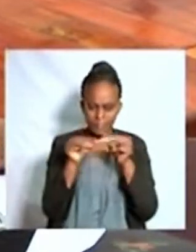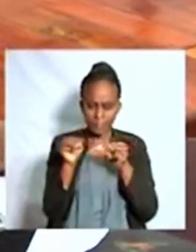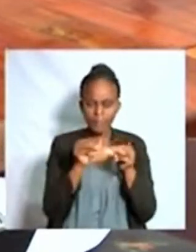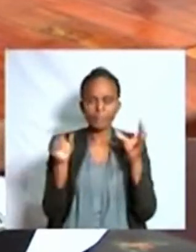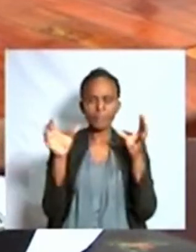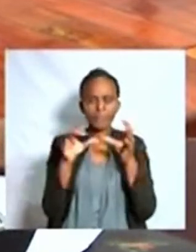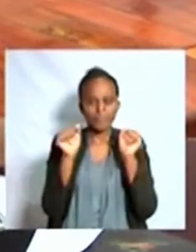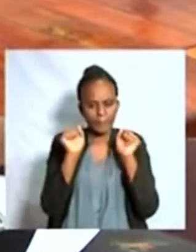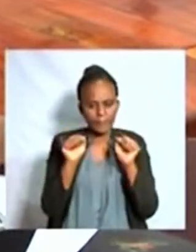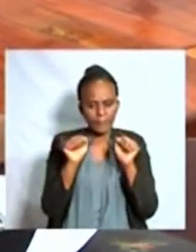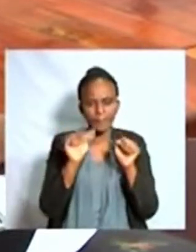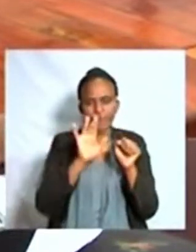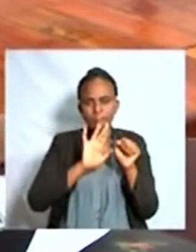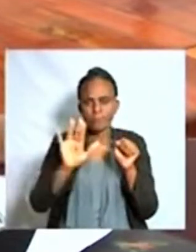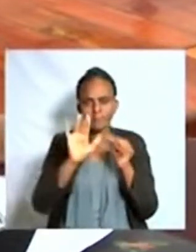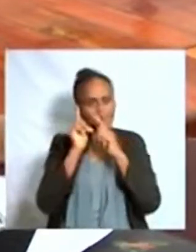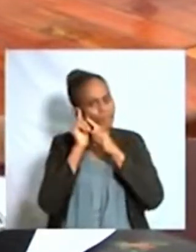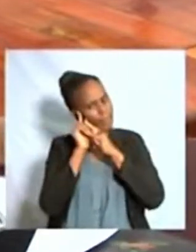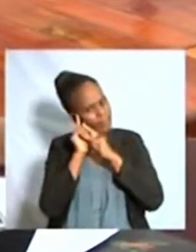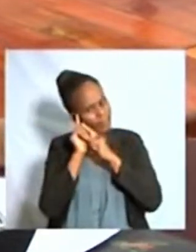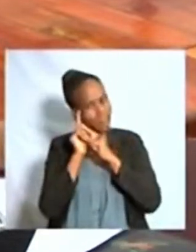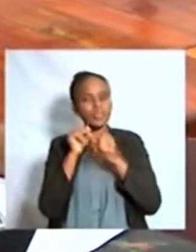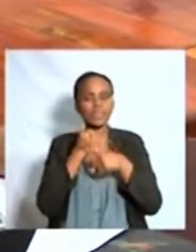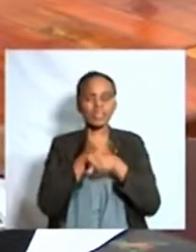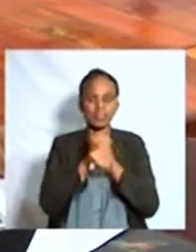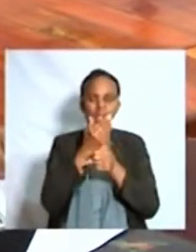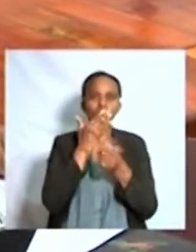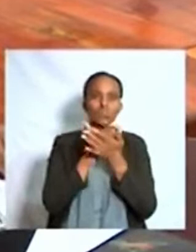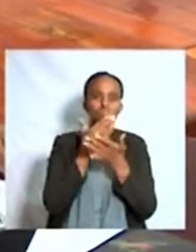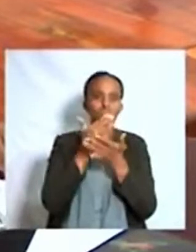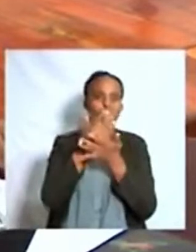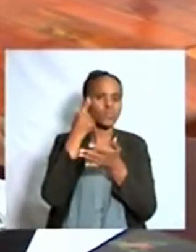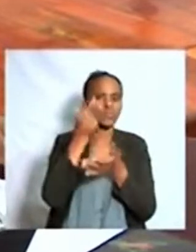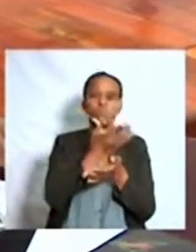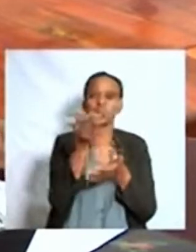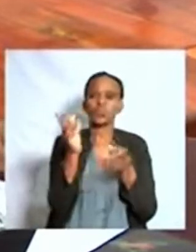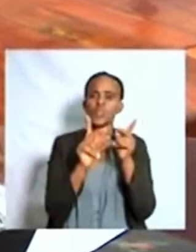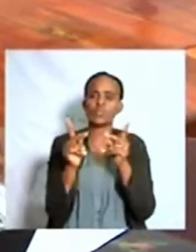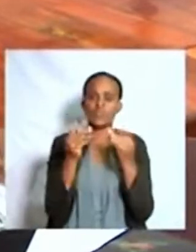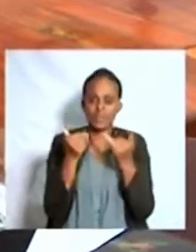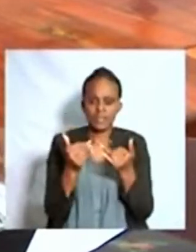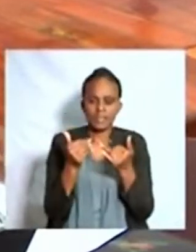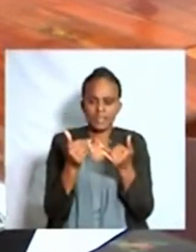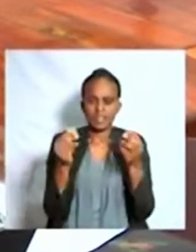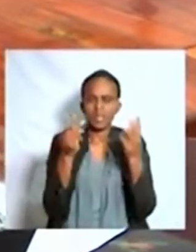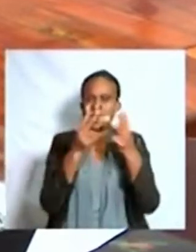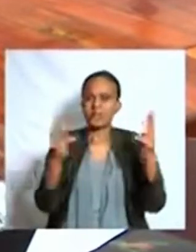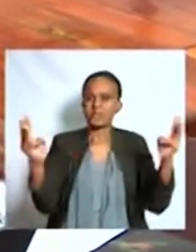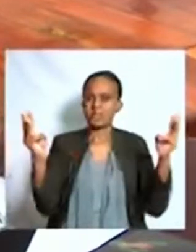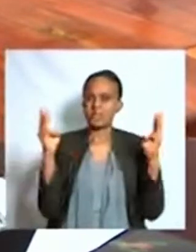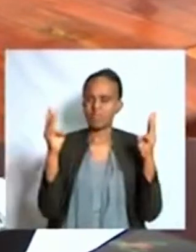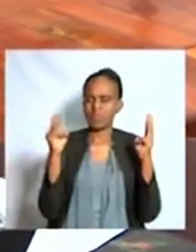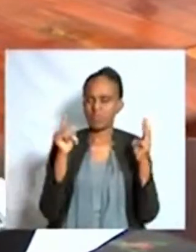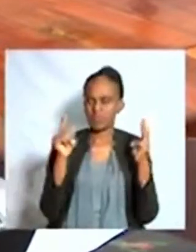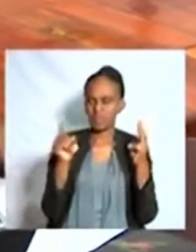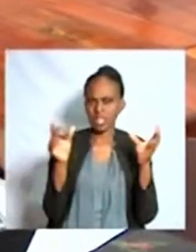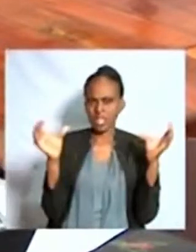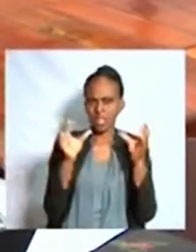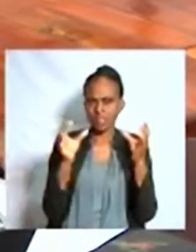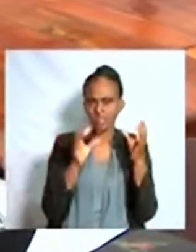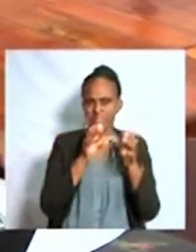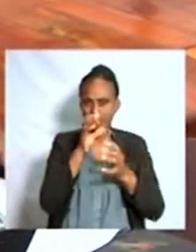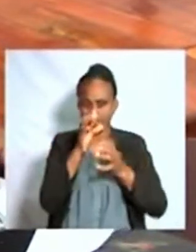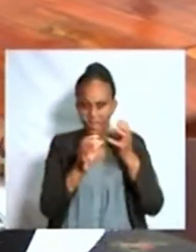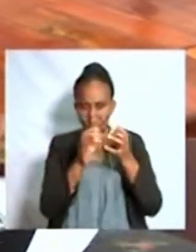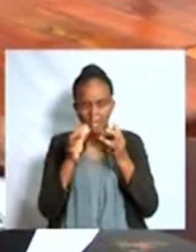is renovating its lodge to make it more attractive to members of the public. And currently, the wall fence, the perimeter fence